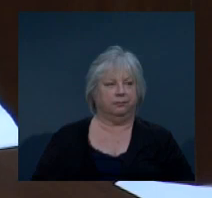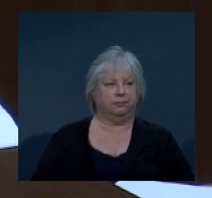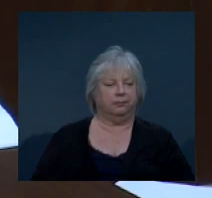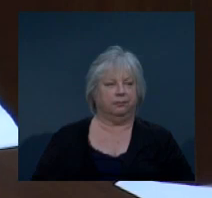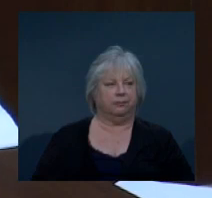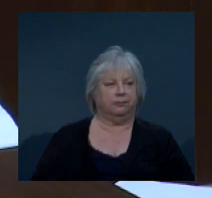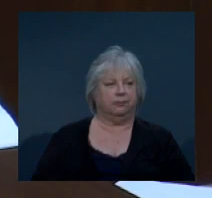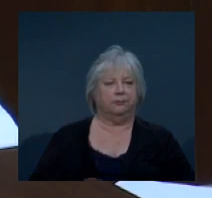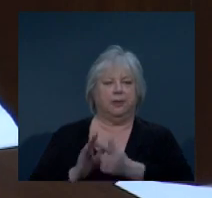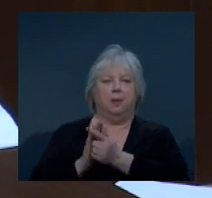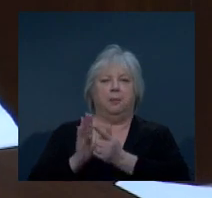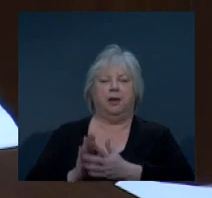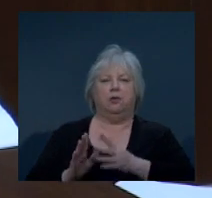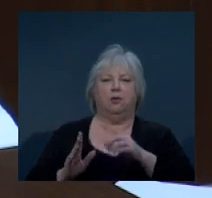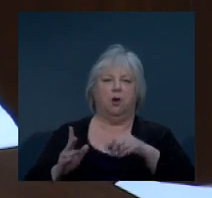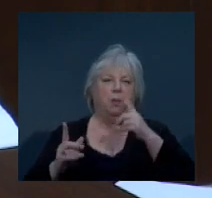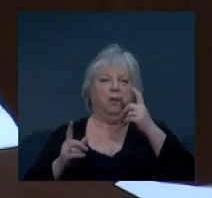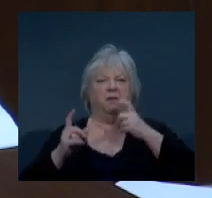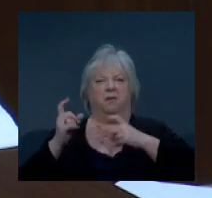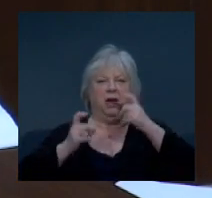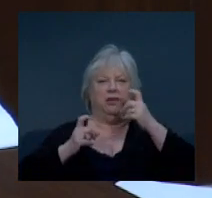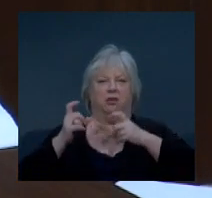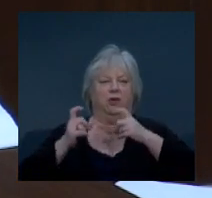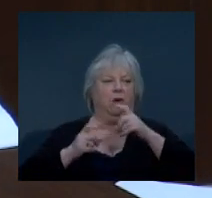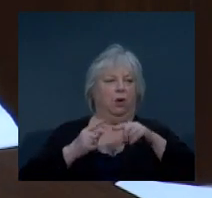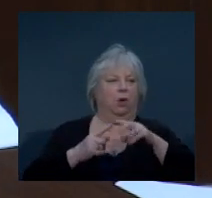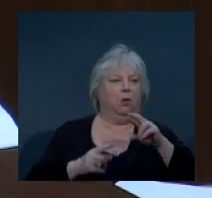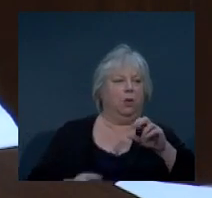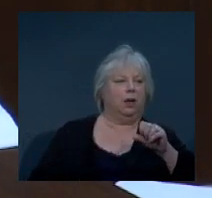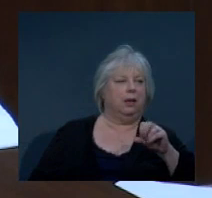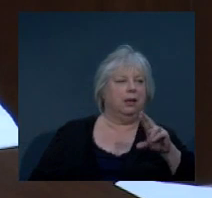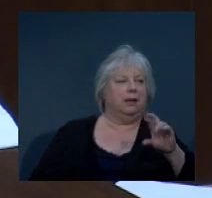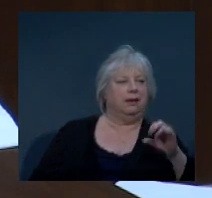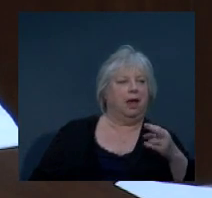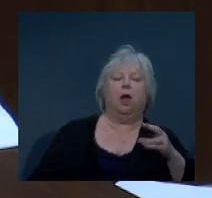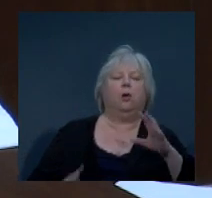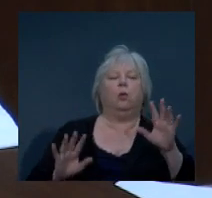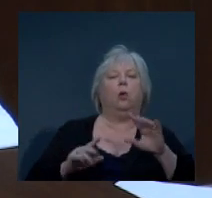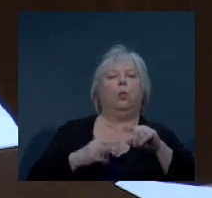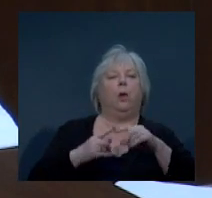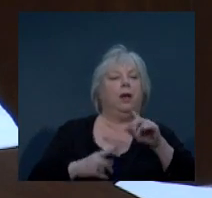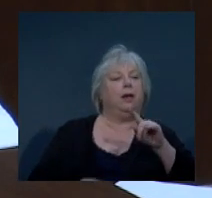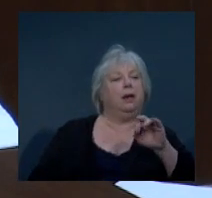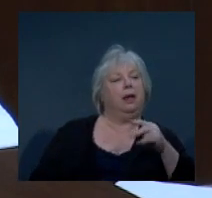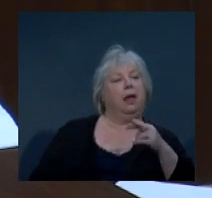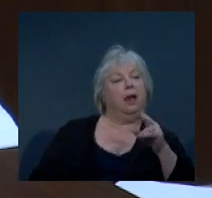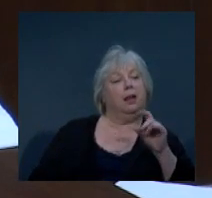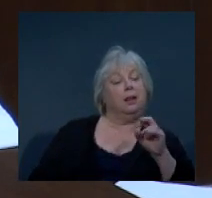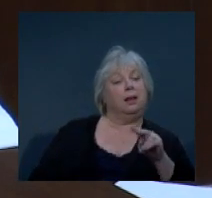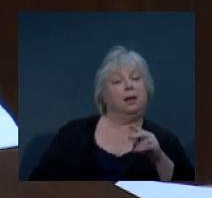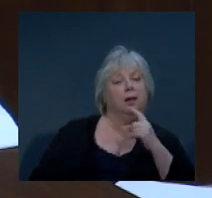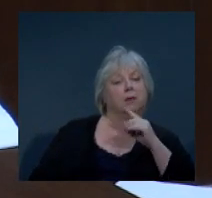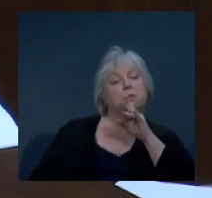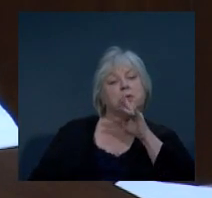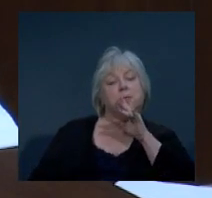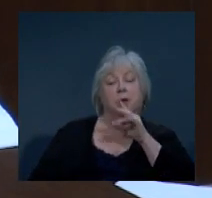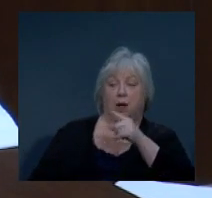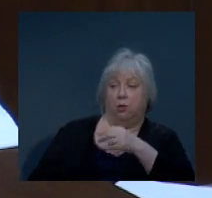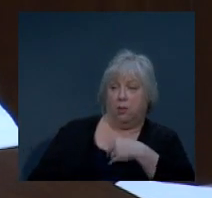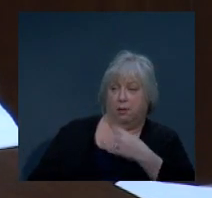I've been making some faces over there when Sarah or Kathleen was speaking. Did you have something to